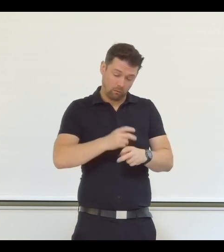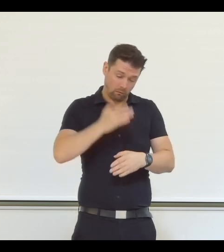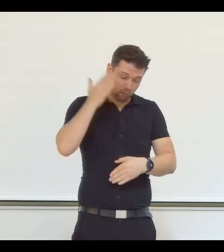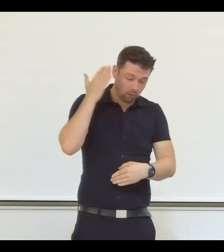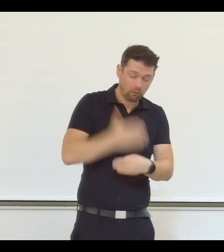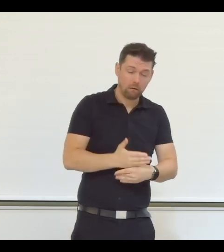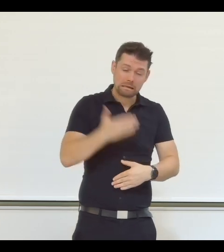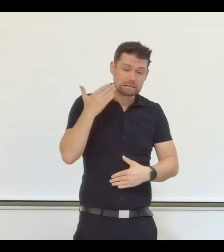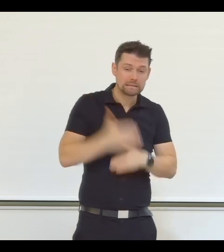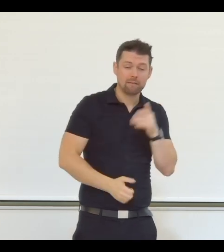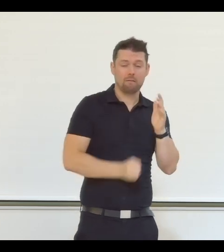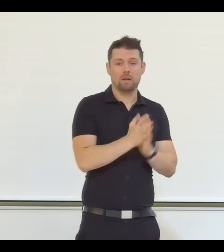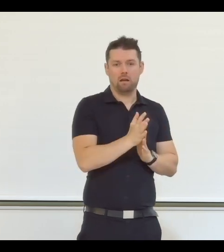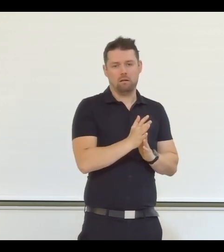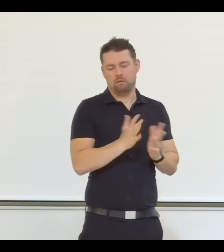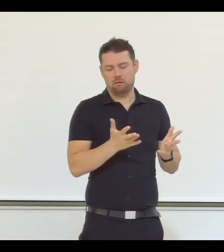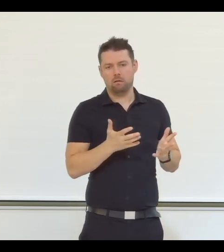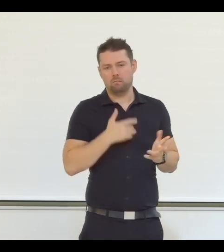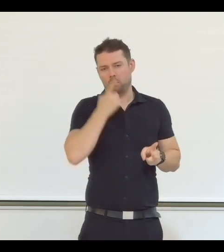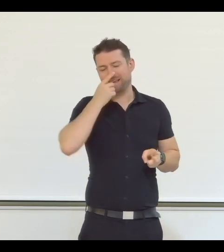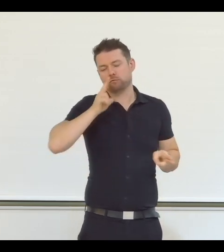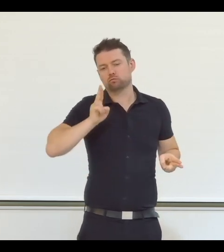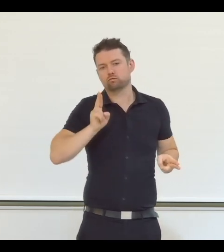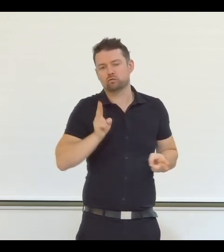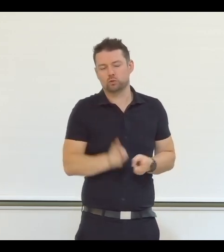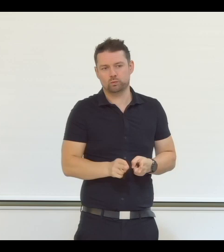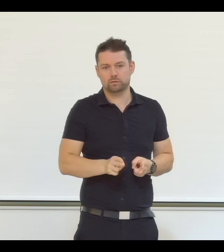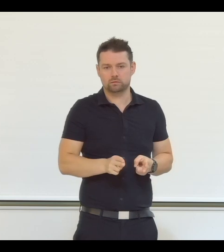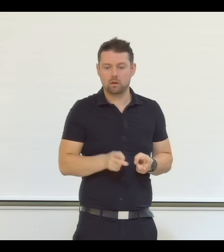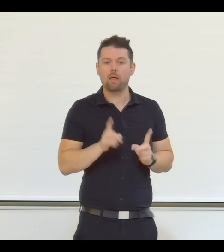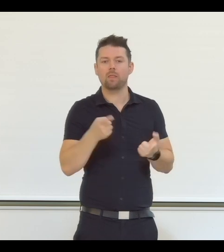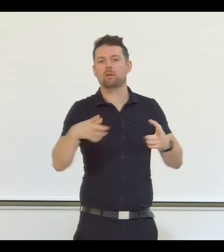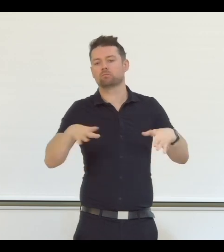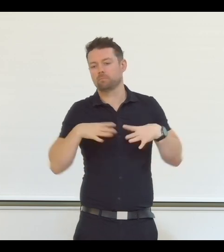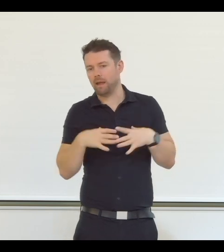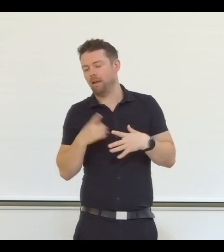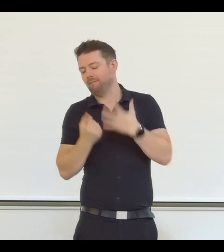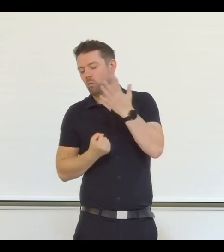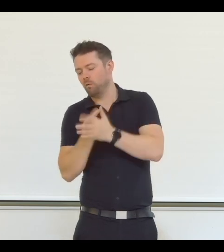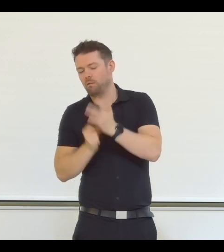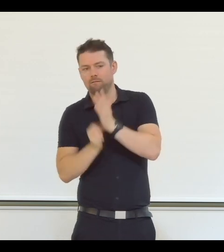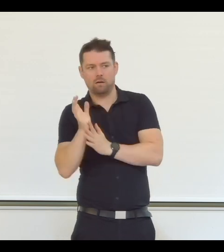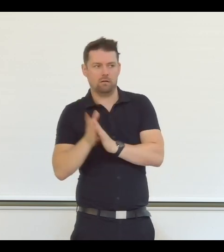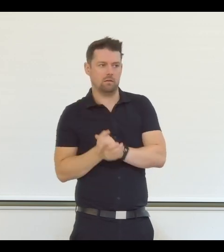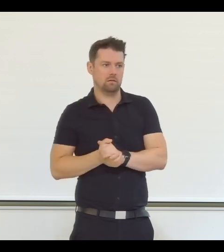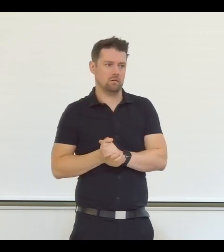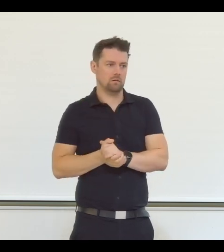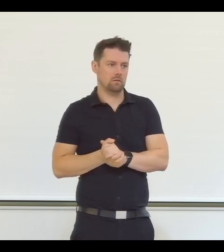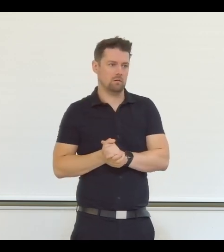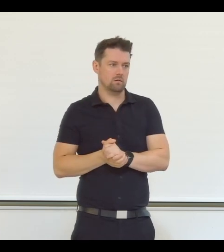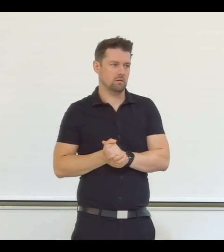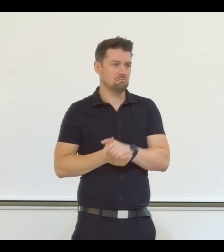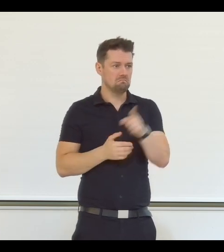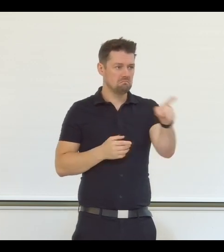100%. But rather the approach should be to be prepared that there will be a fire. And how would the detection